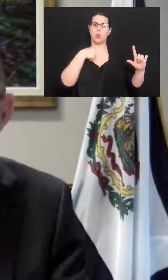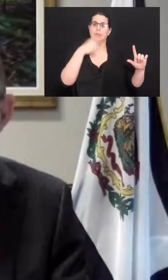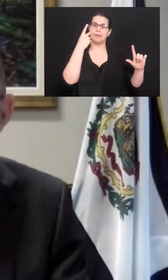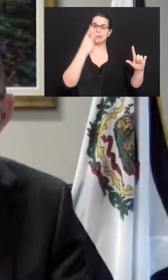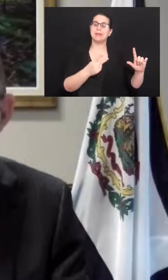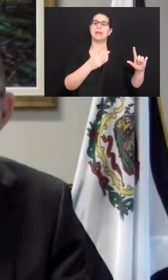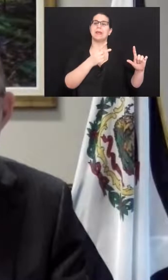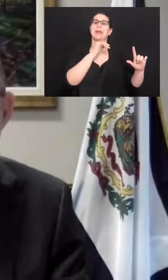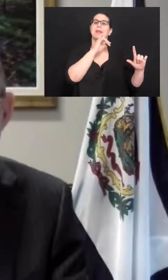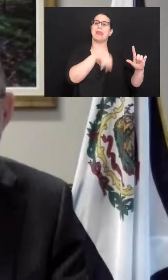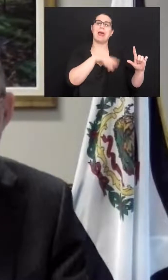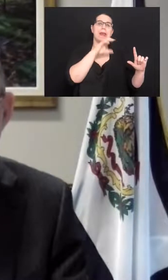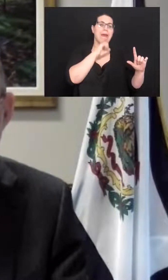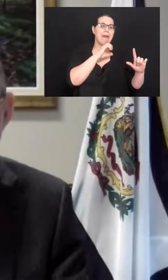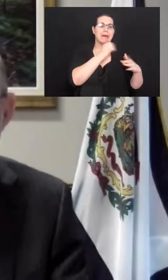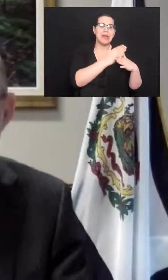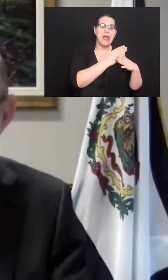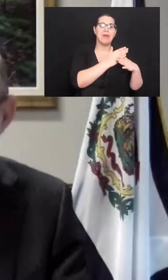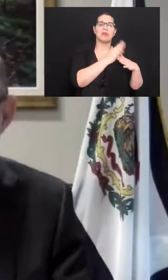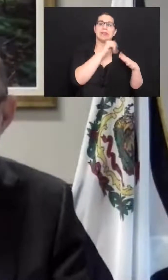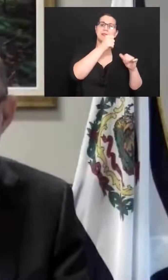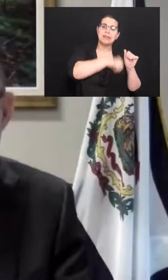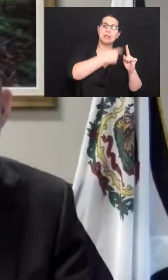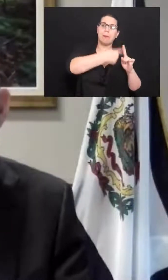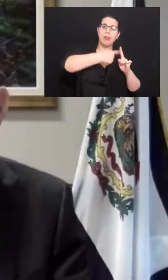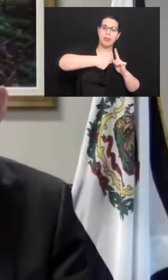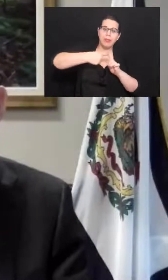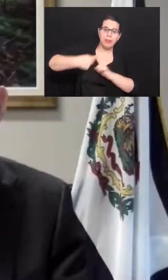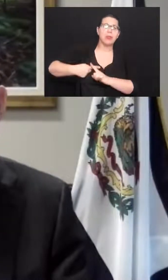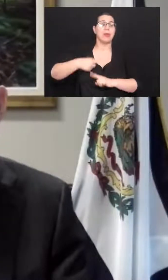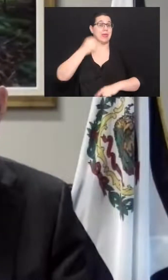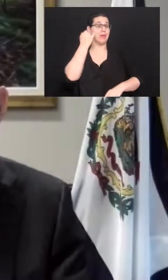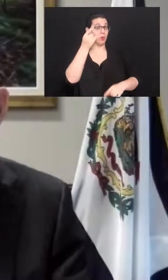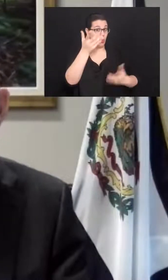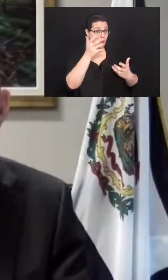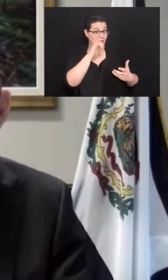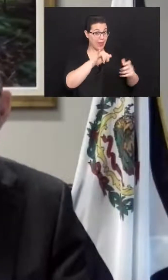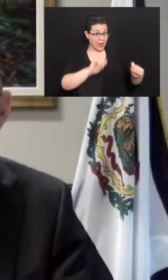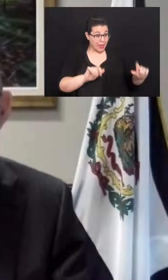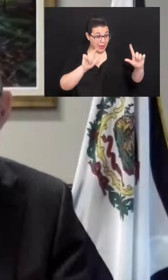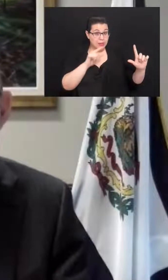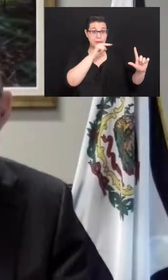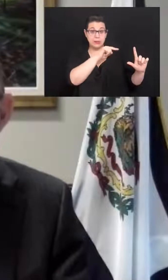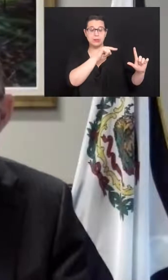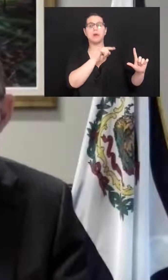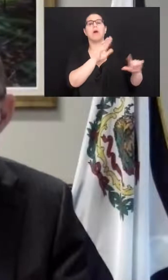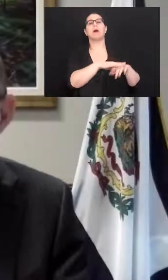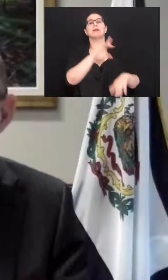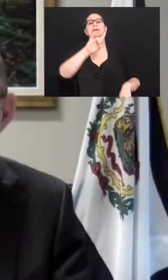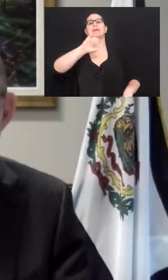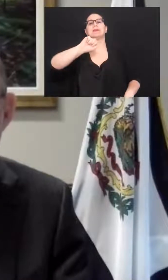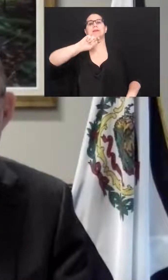by month. To find that information, you have to go to the dashboard,